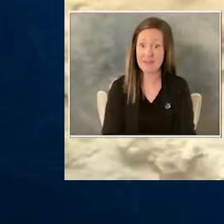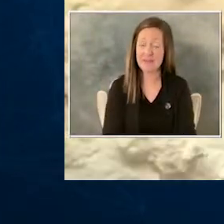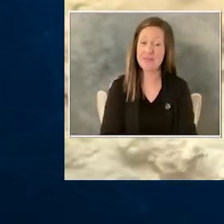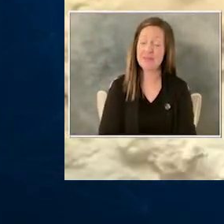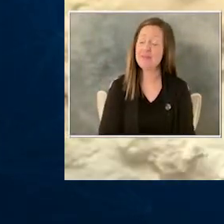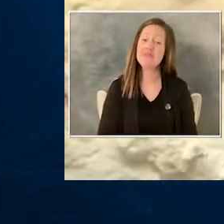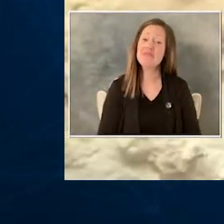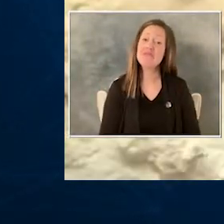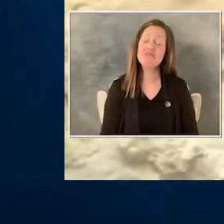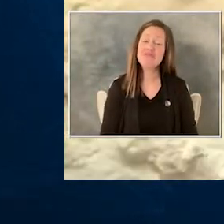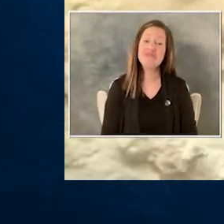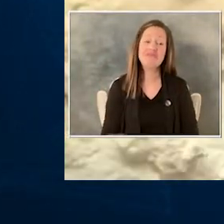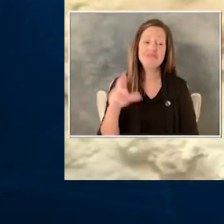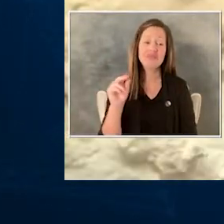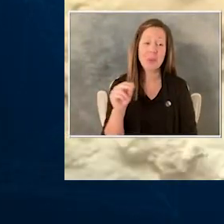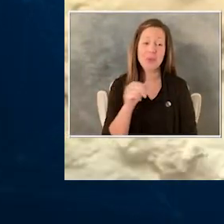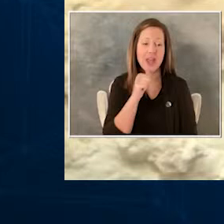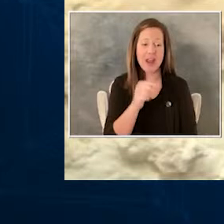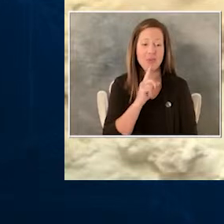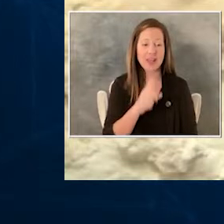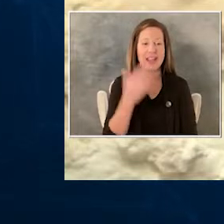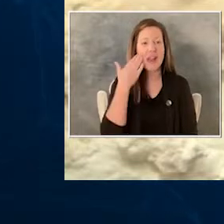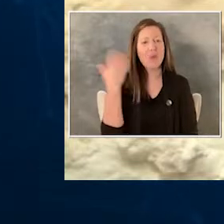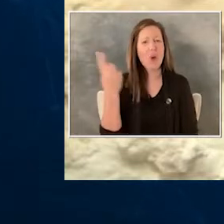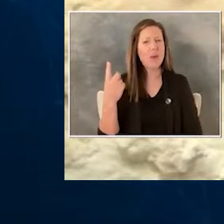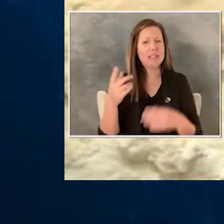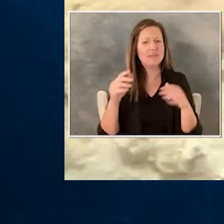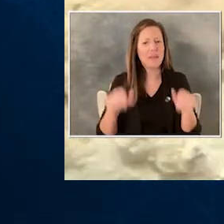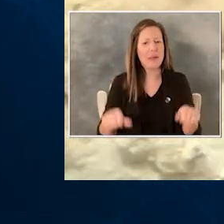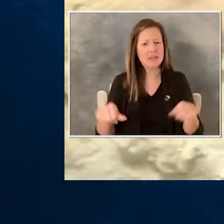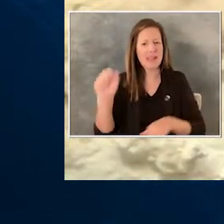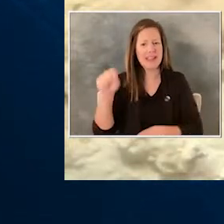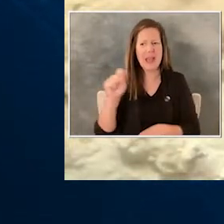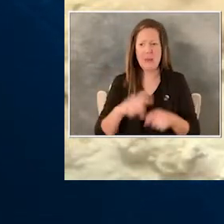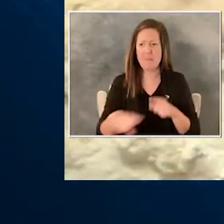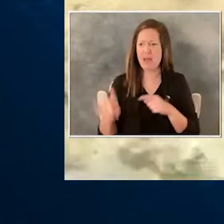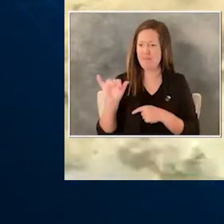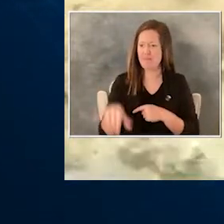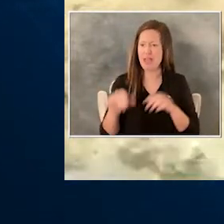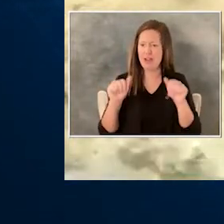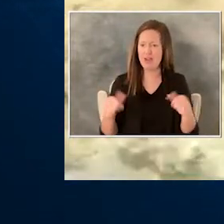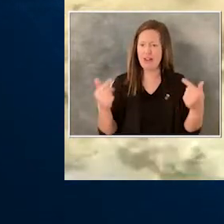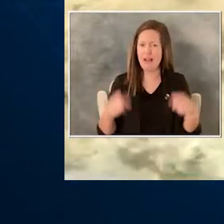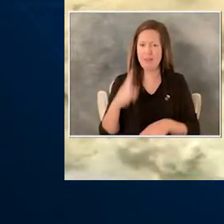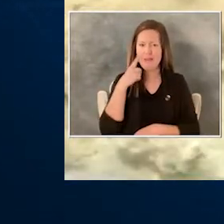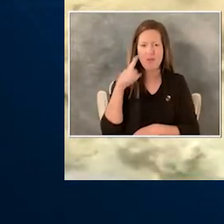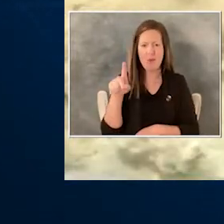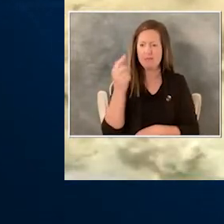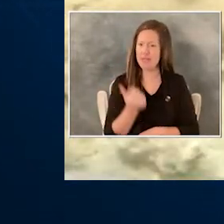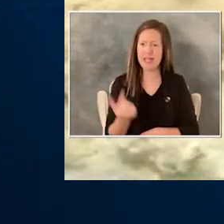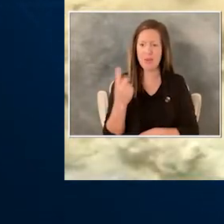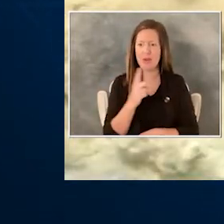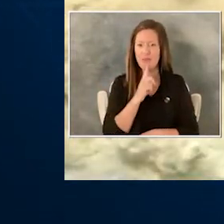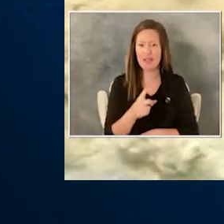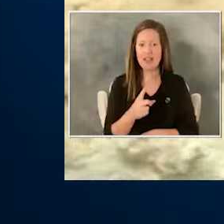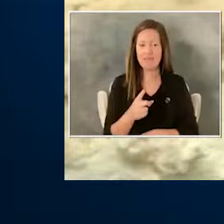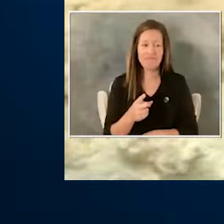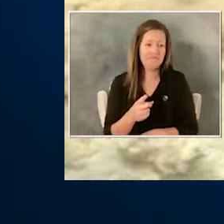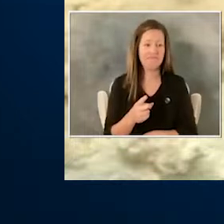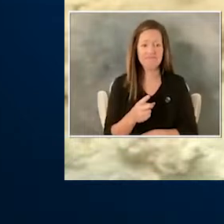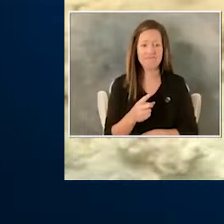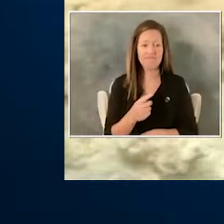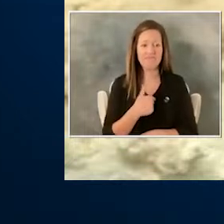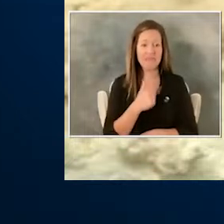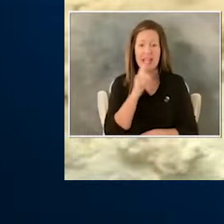No, not really. I know that there's always that possibility, but there's always that possibility for anyone. And, I don't need this thing more than